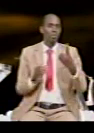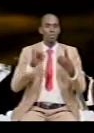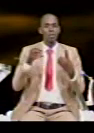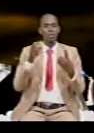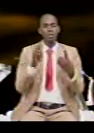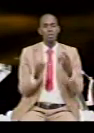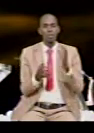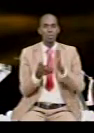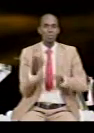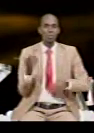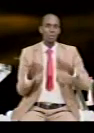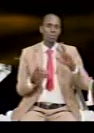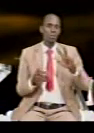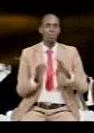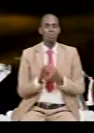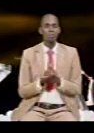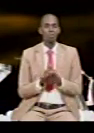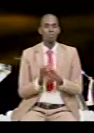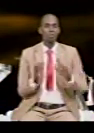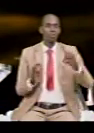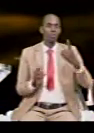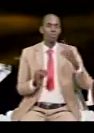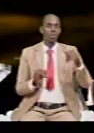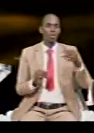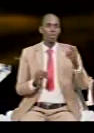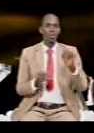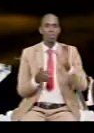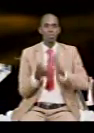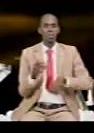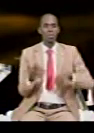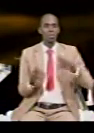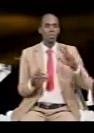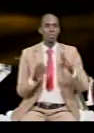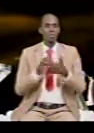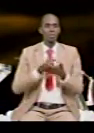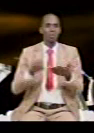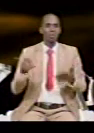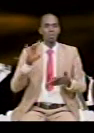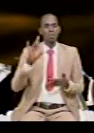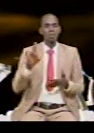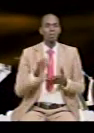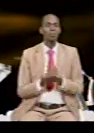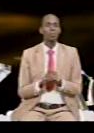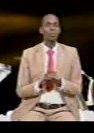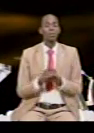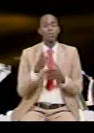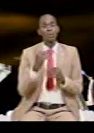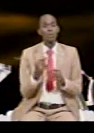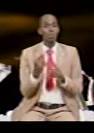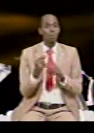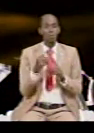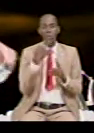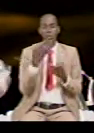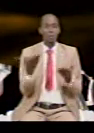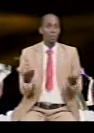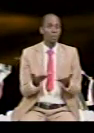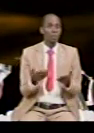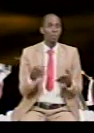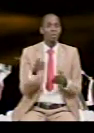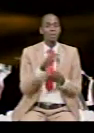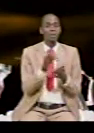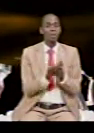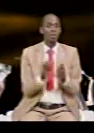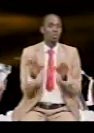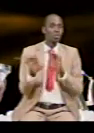1 John chapter 3, verse 8, it tells us, the apostle tells us very clearly, it says, he that committeth